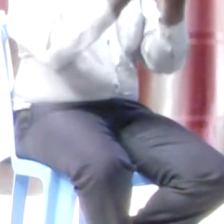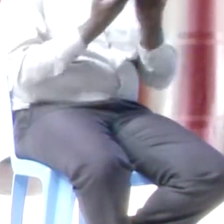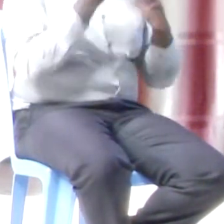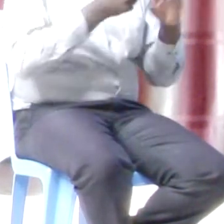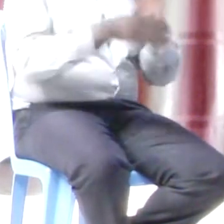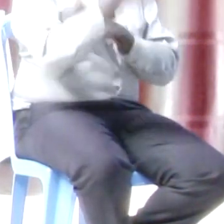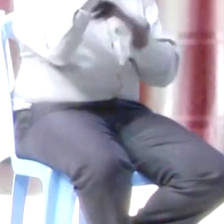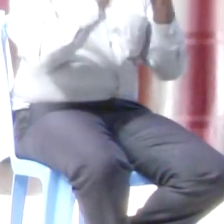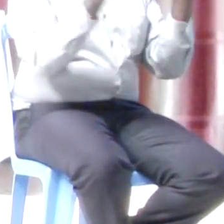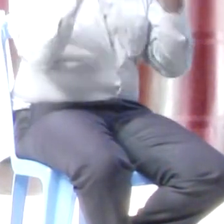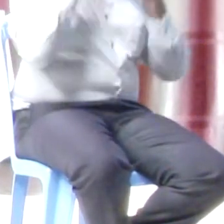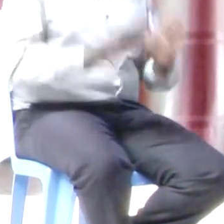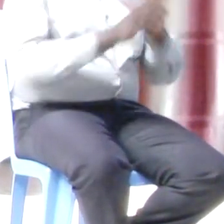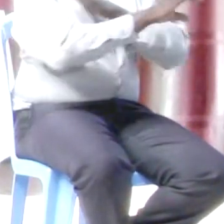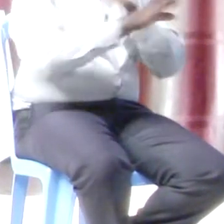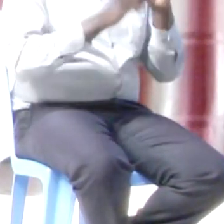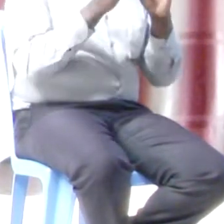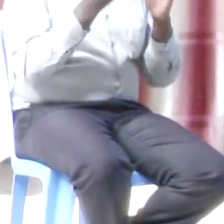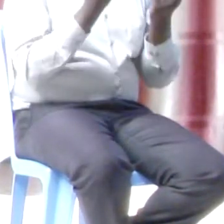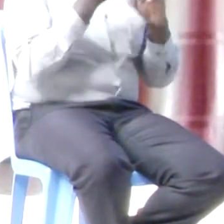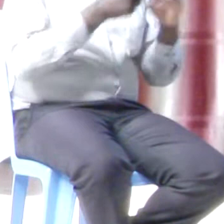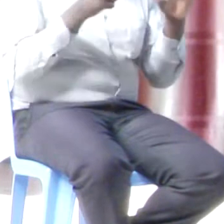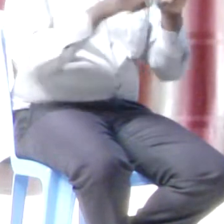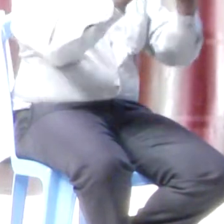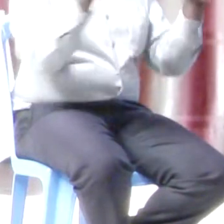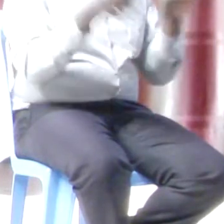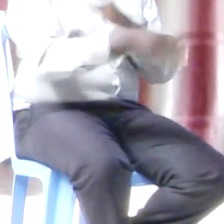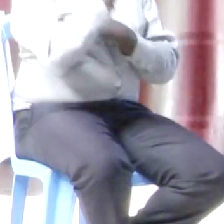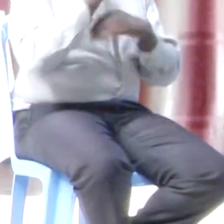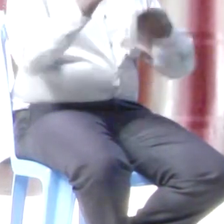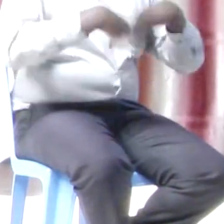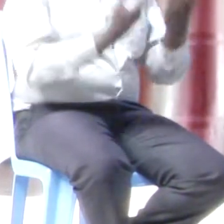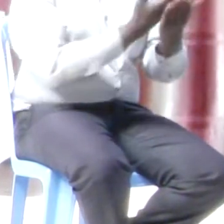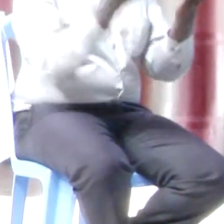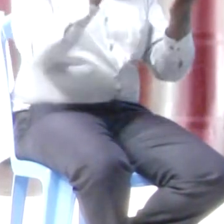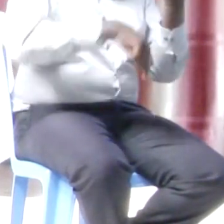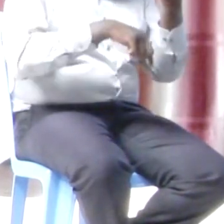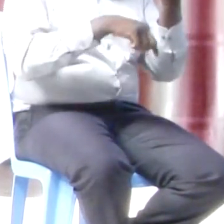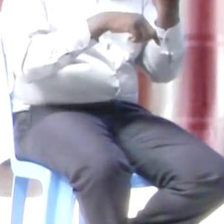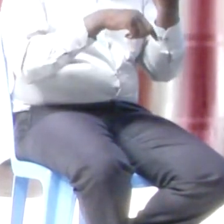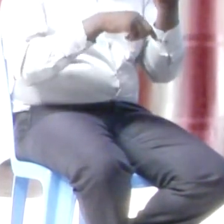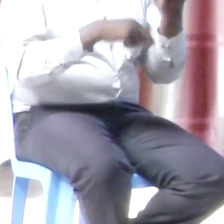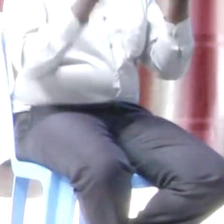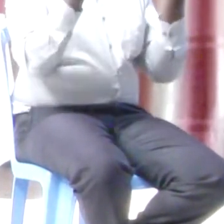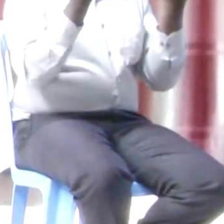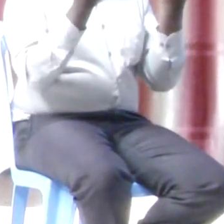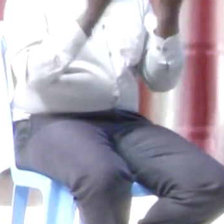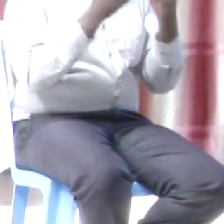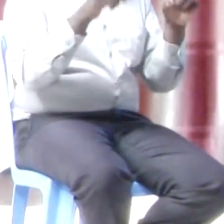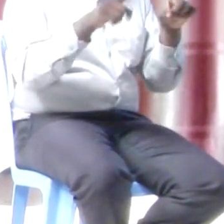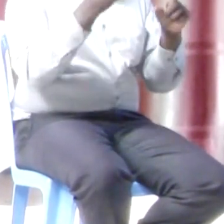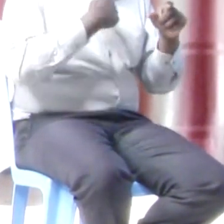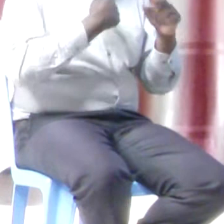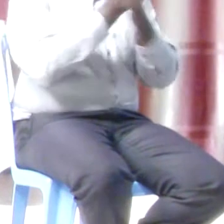nobody can take it away from you. Amen. God wants to give you a legacy, and I'm sure it's going to be done. I love